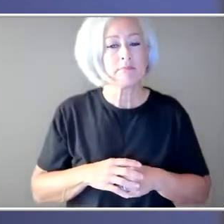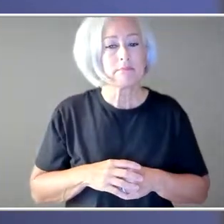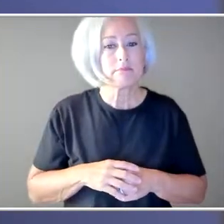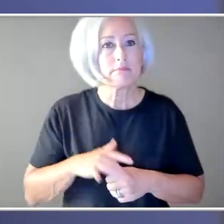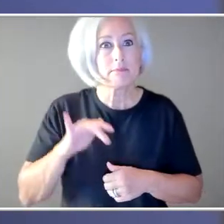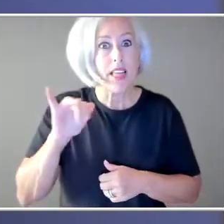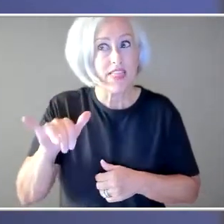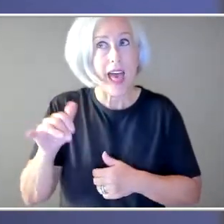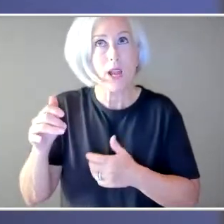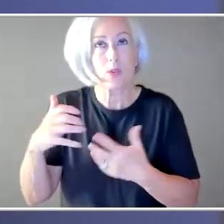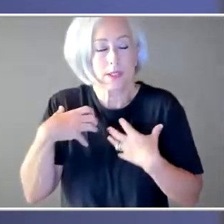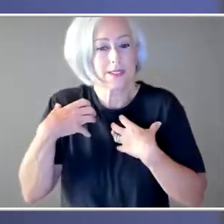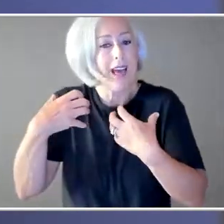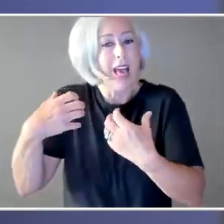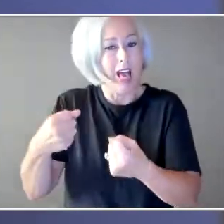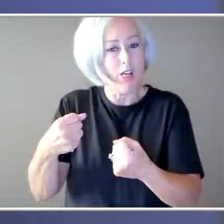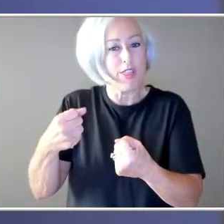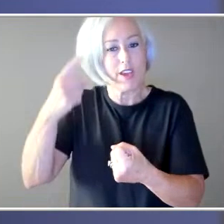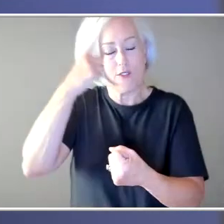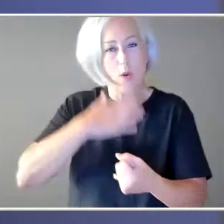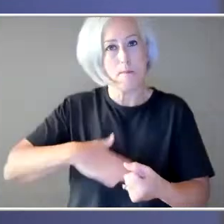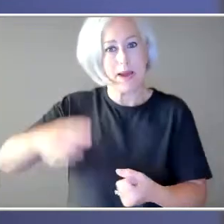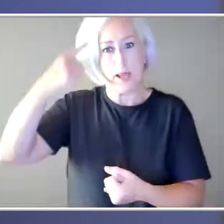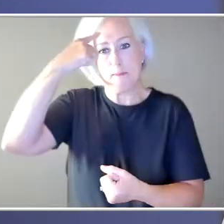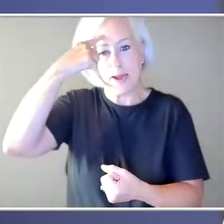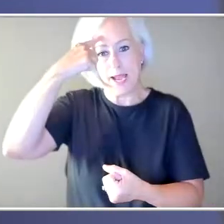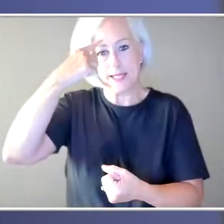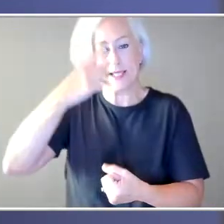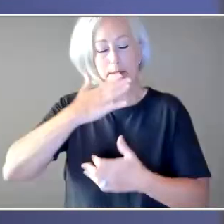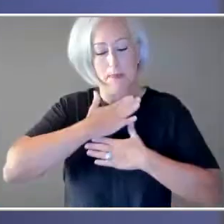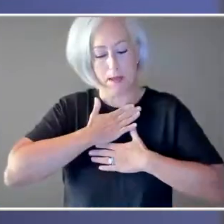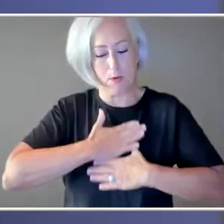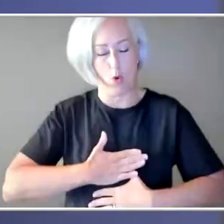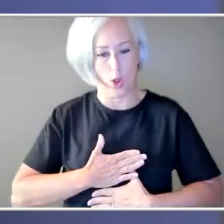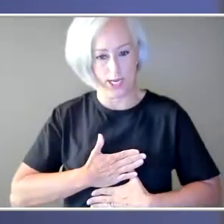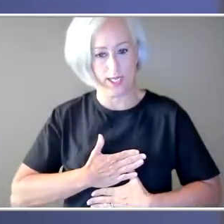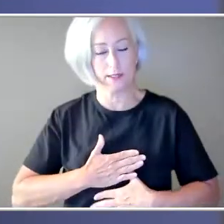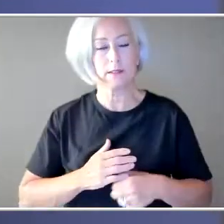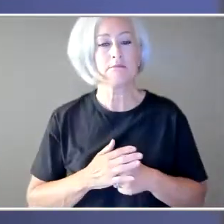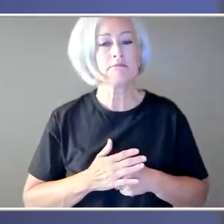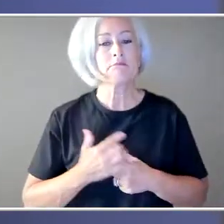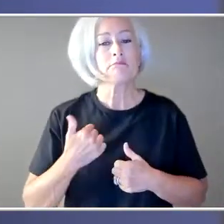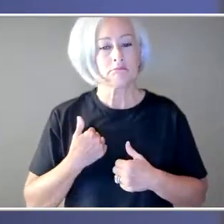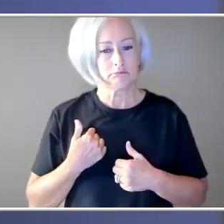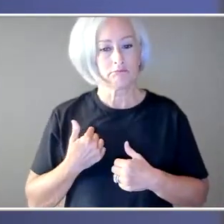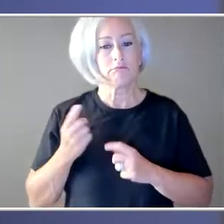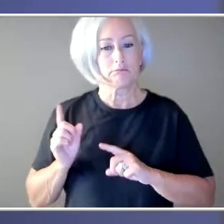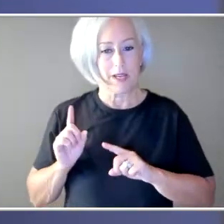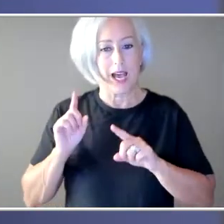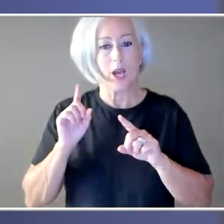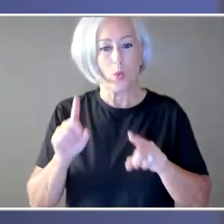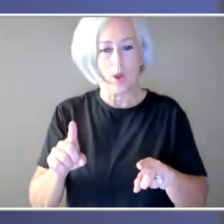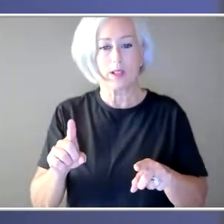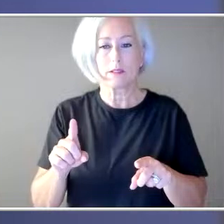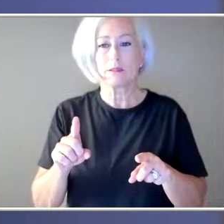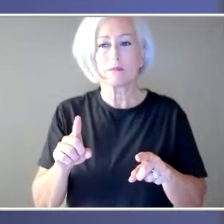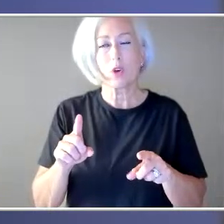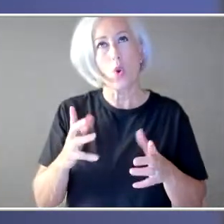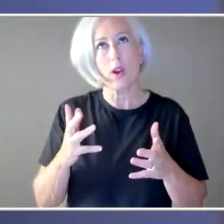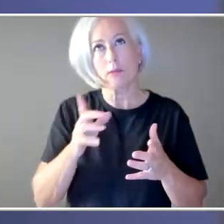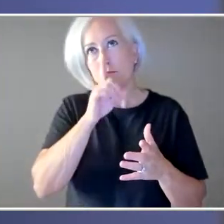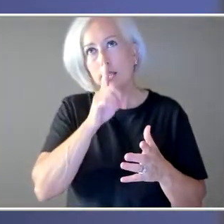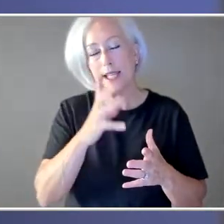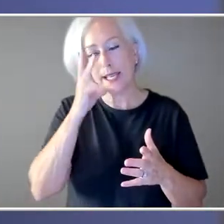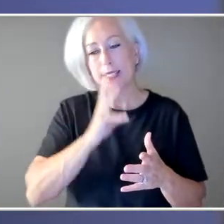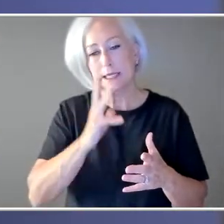healthy for my mind and my being. I did go into a pretty deep depression for about a year when I